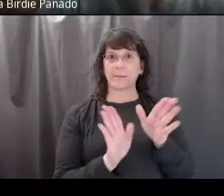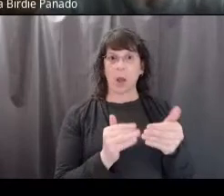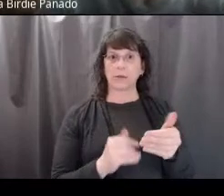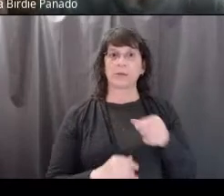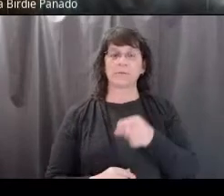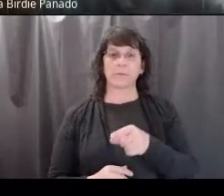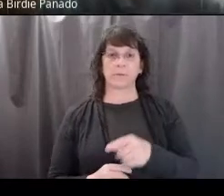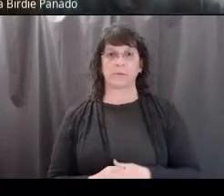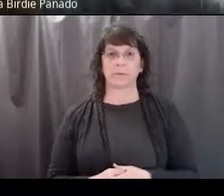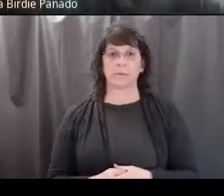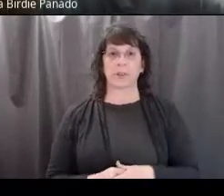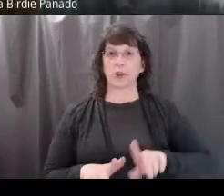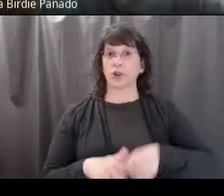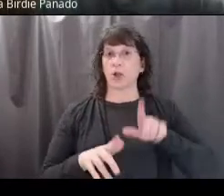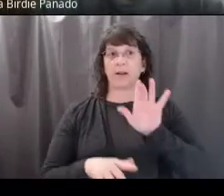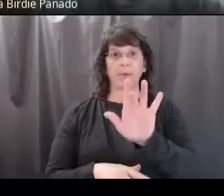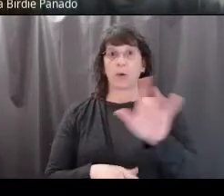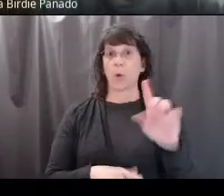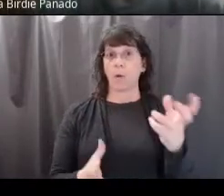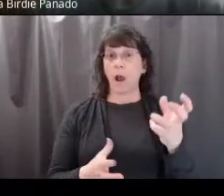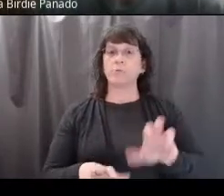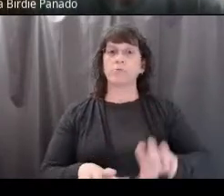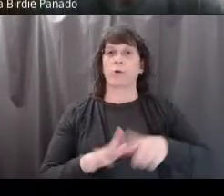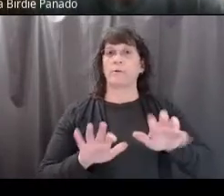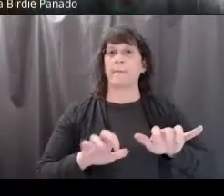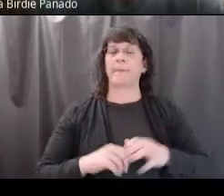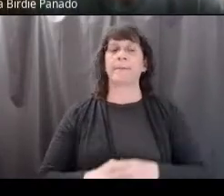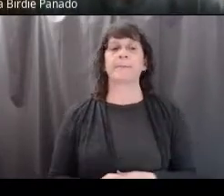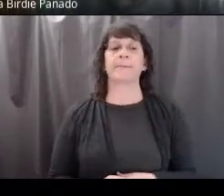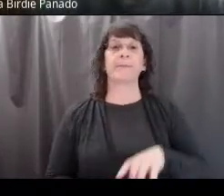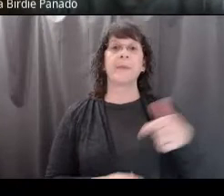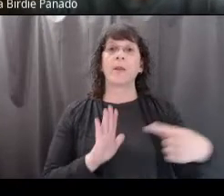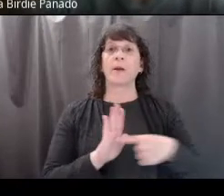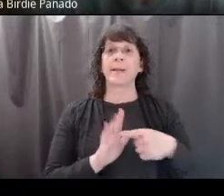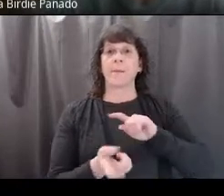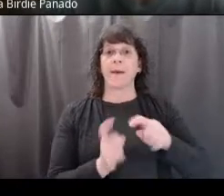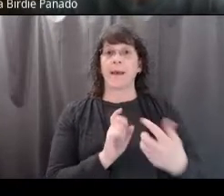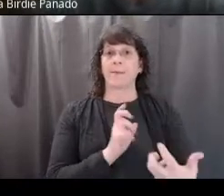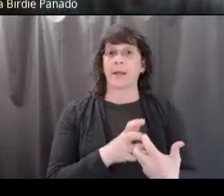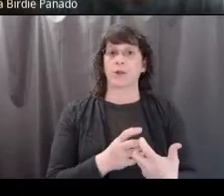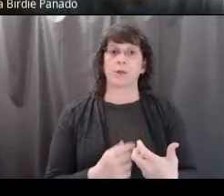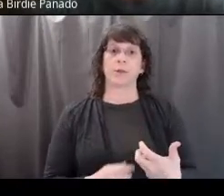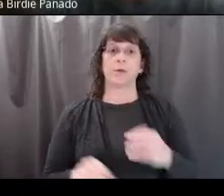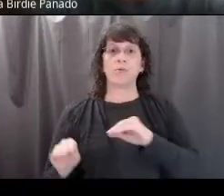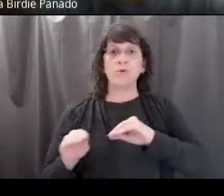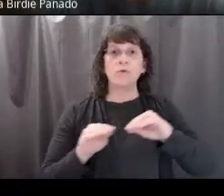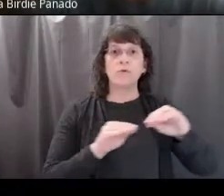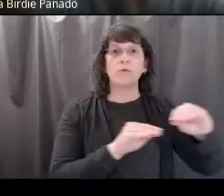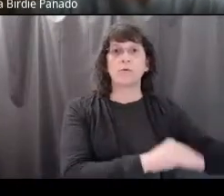anywhere and just start typing. So another example of an adaptation would be migration.